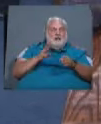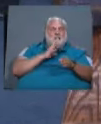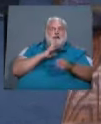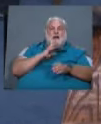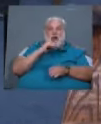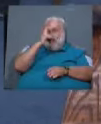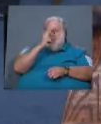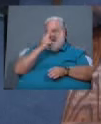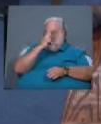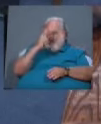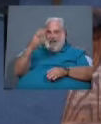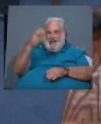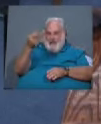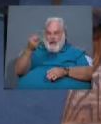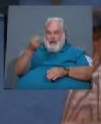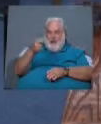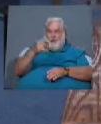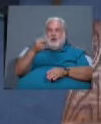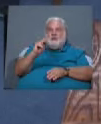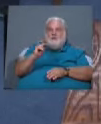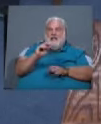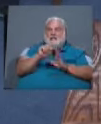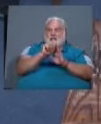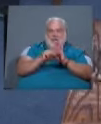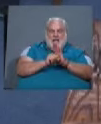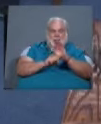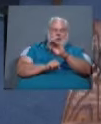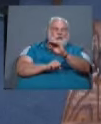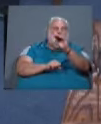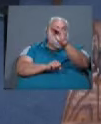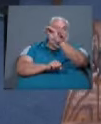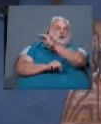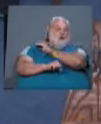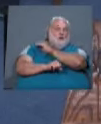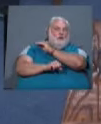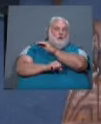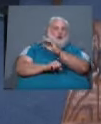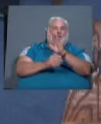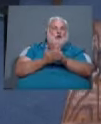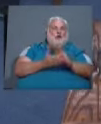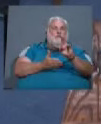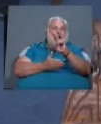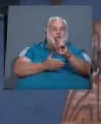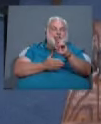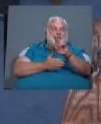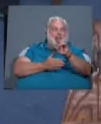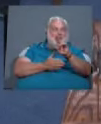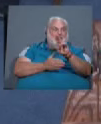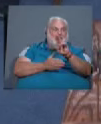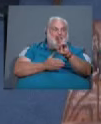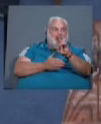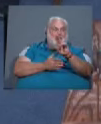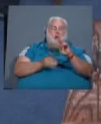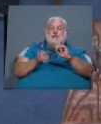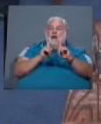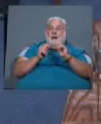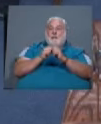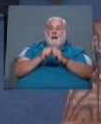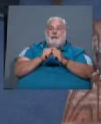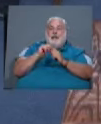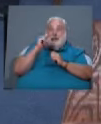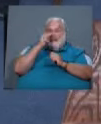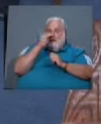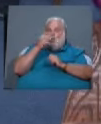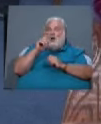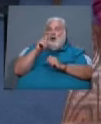Catholic High that was there at Roosevelt and State before they moved out over on University. Let's talk about the Negro League,